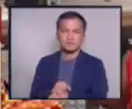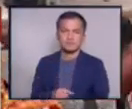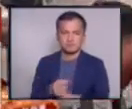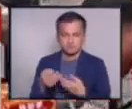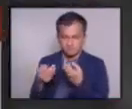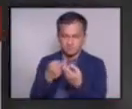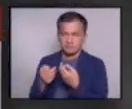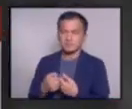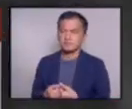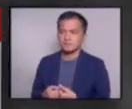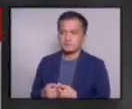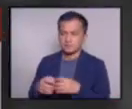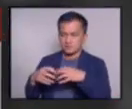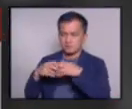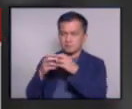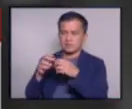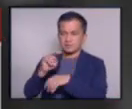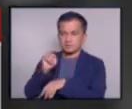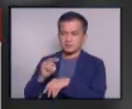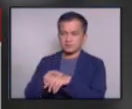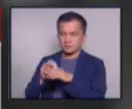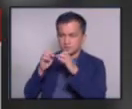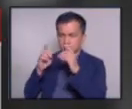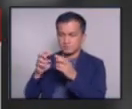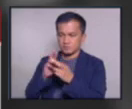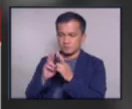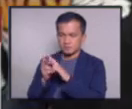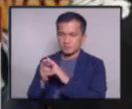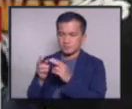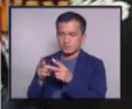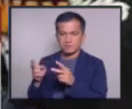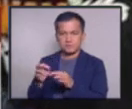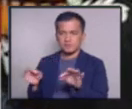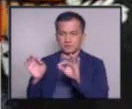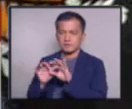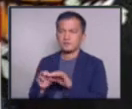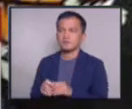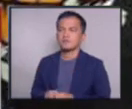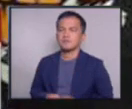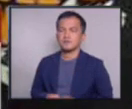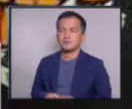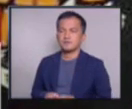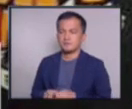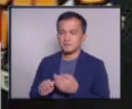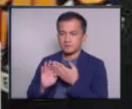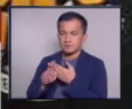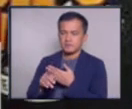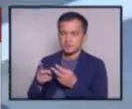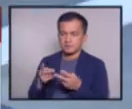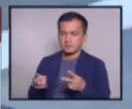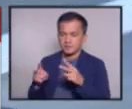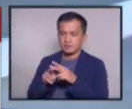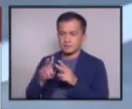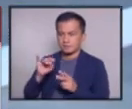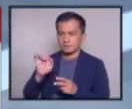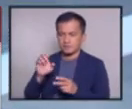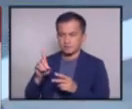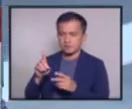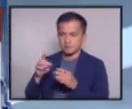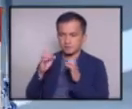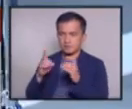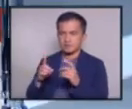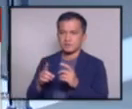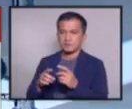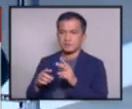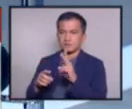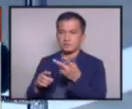niyo po. Okay, yung build the nation po, education reform, very, very important. Balik natin yung values-based education. Number